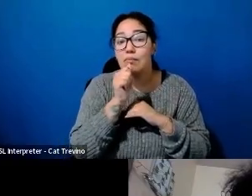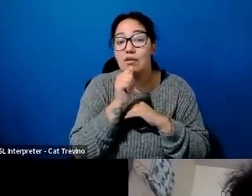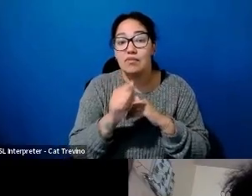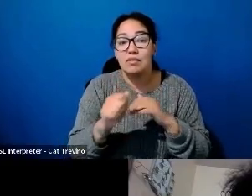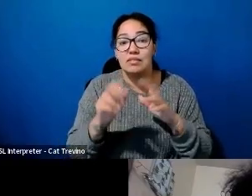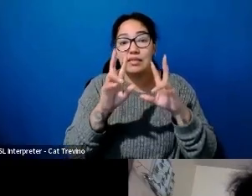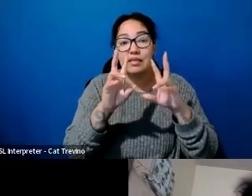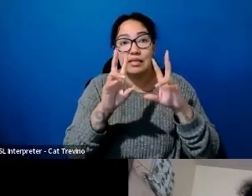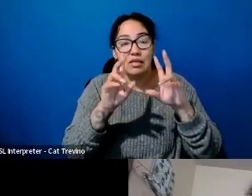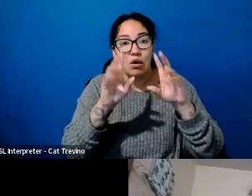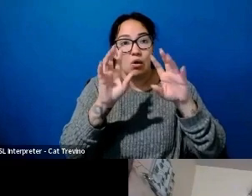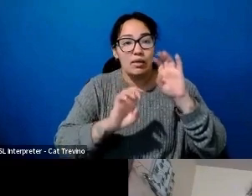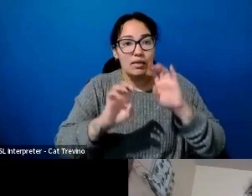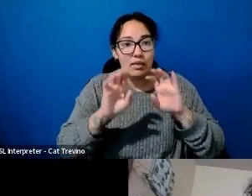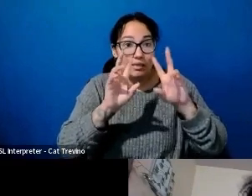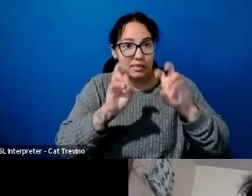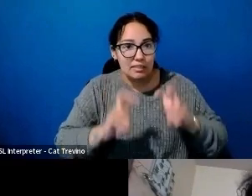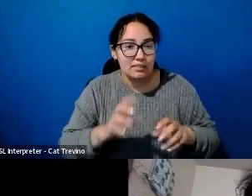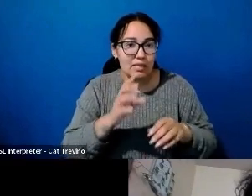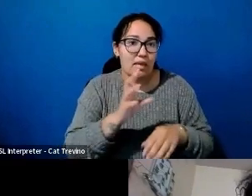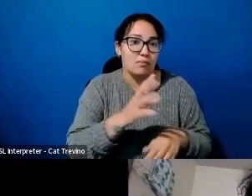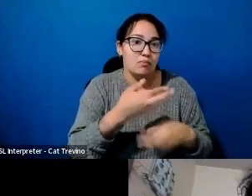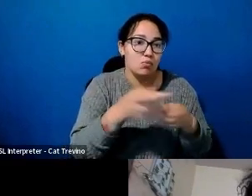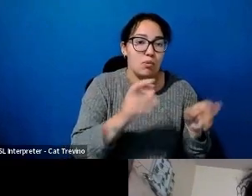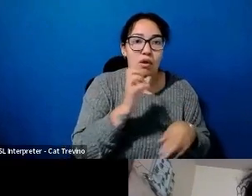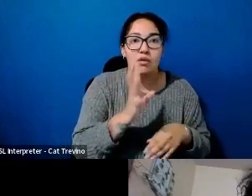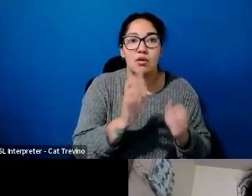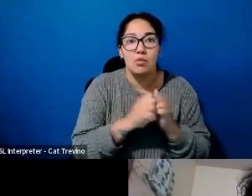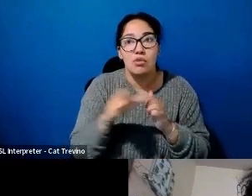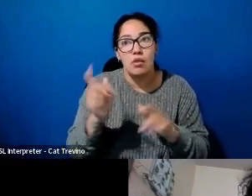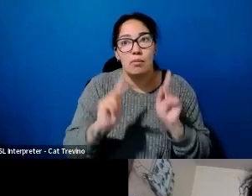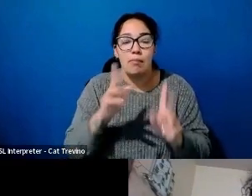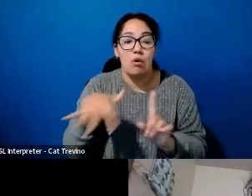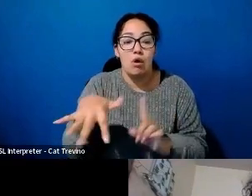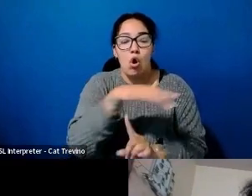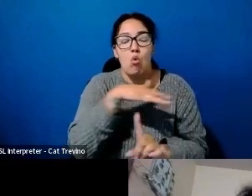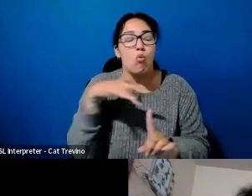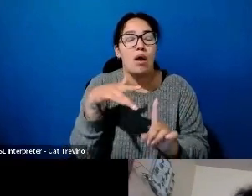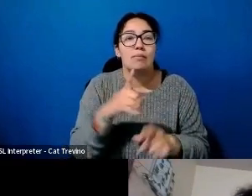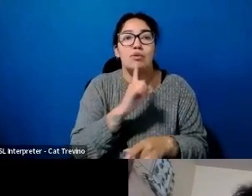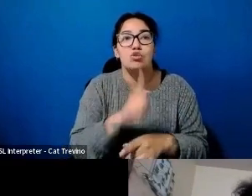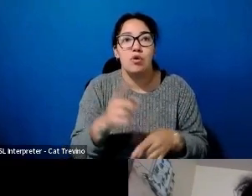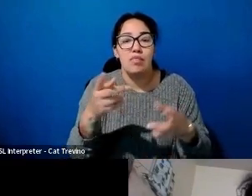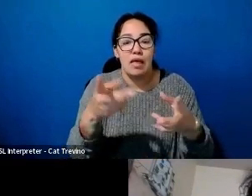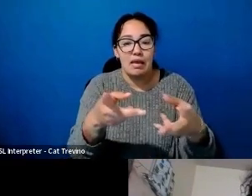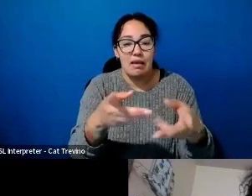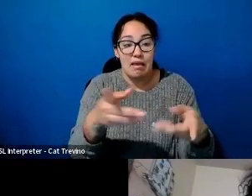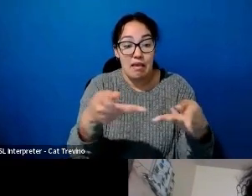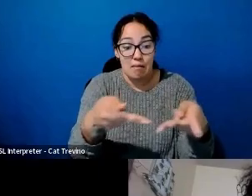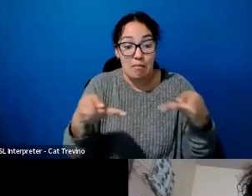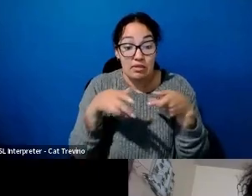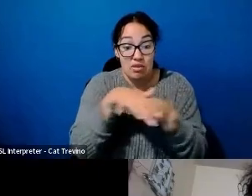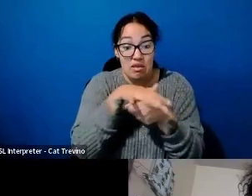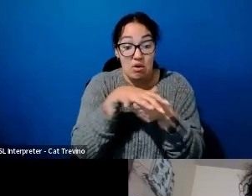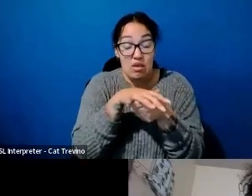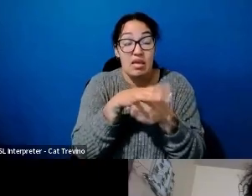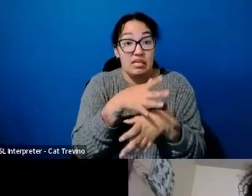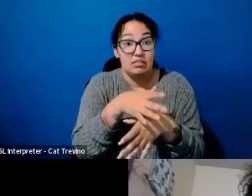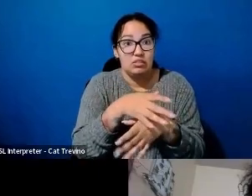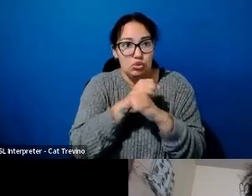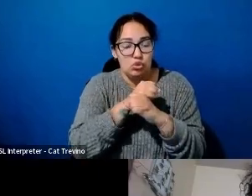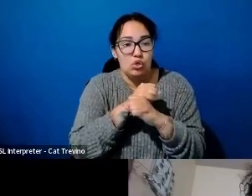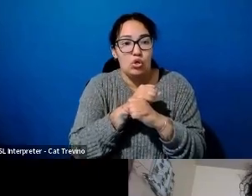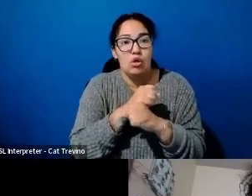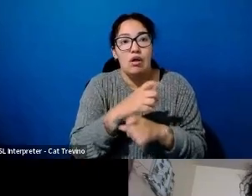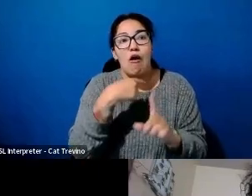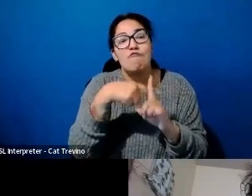not speaking when other people are around, making sure that the spaces are secure, having affirming visuals